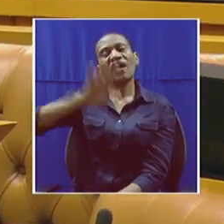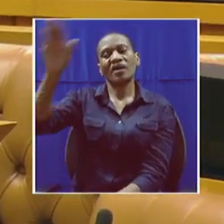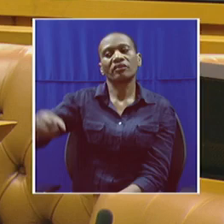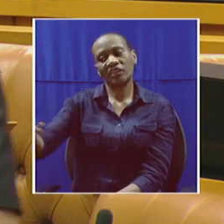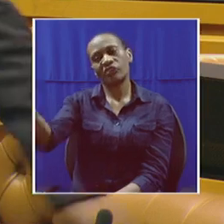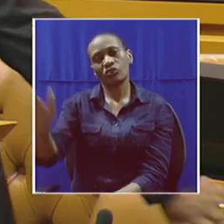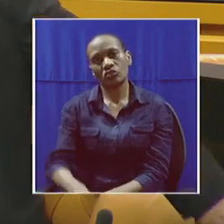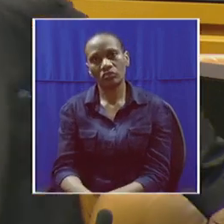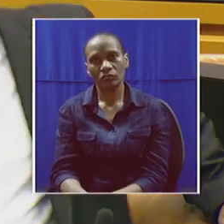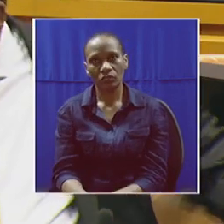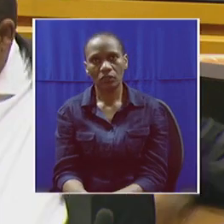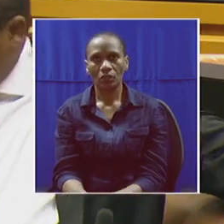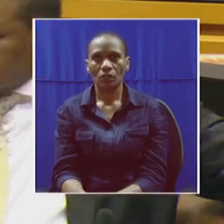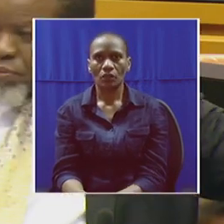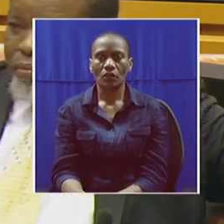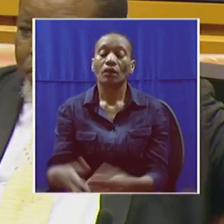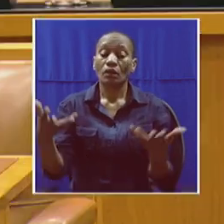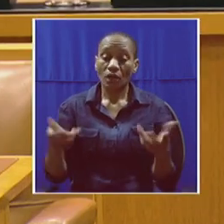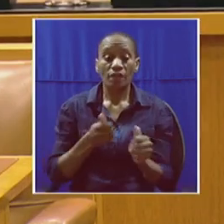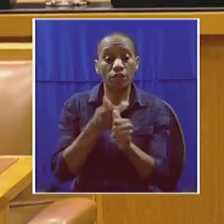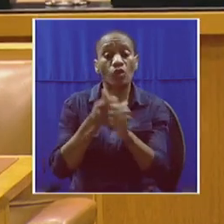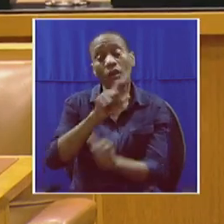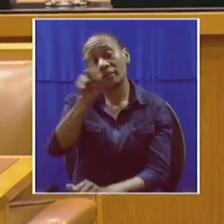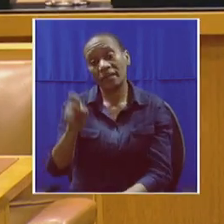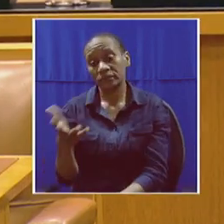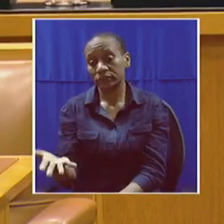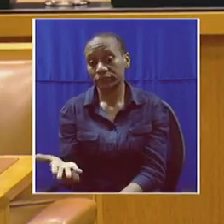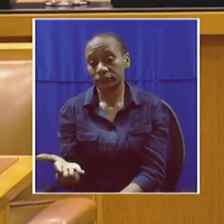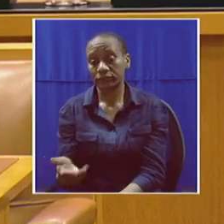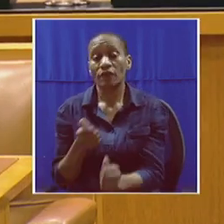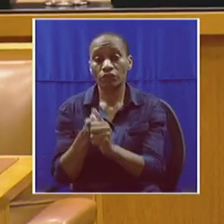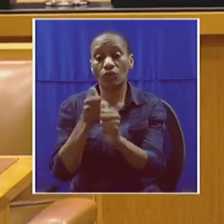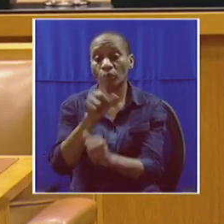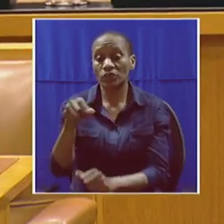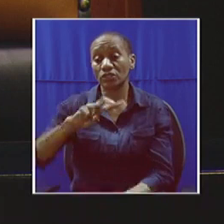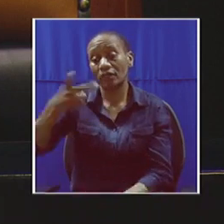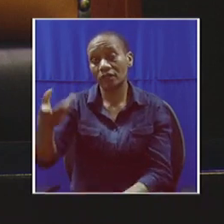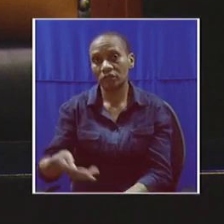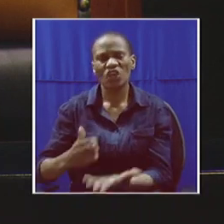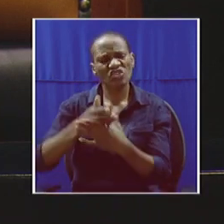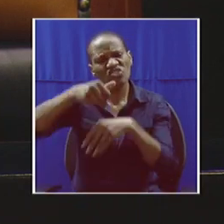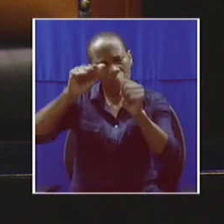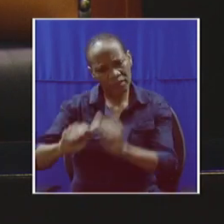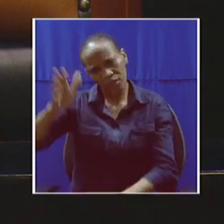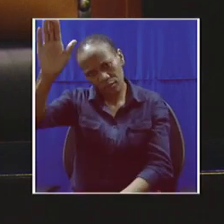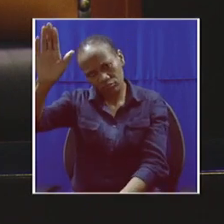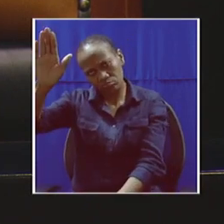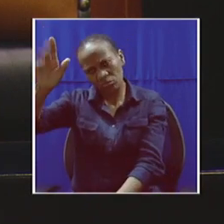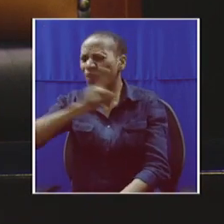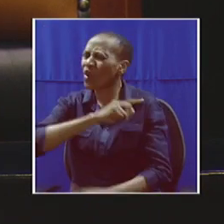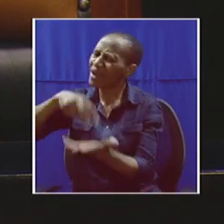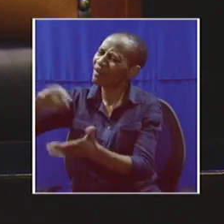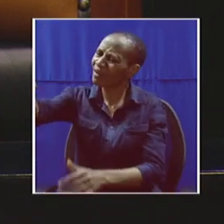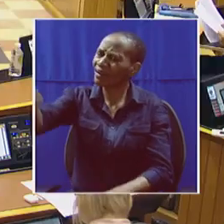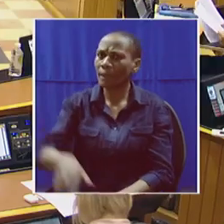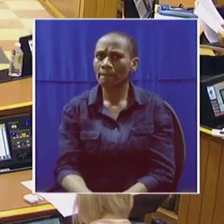you Minister the next followup question order the next followup question chair person why you Rising honorable member